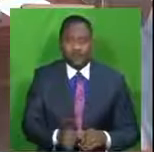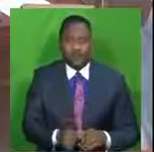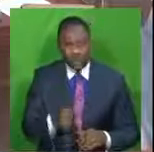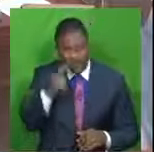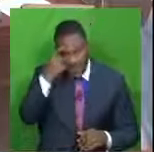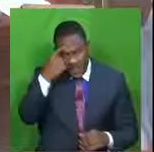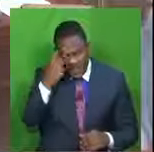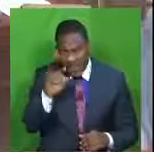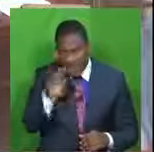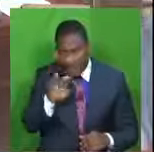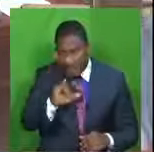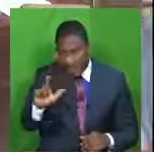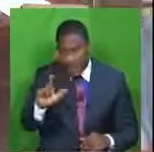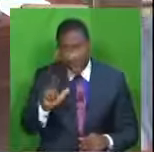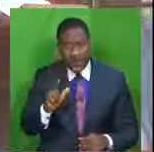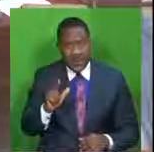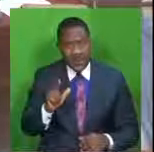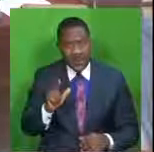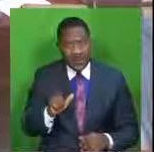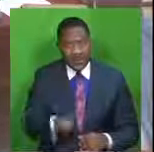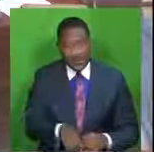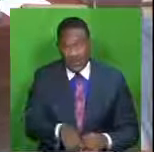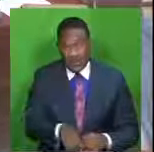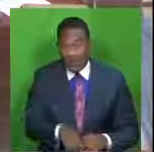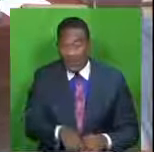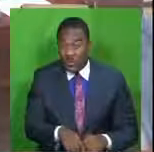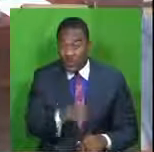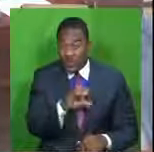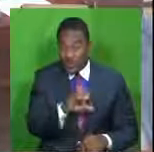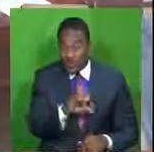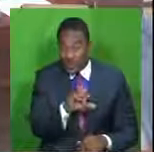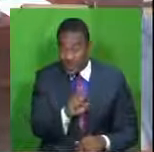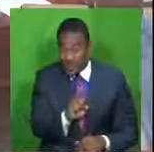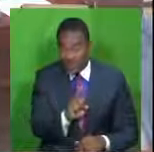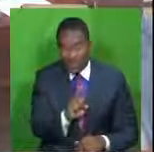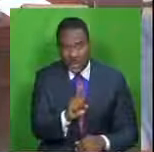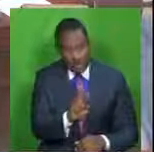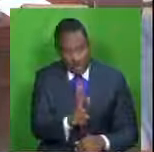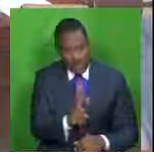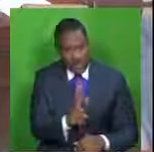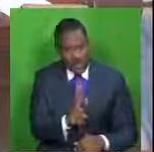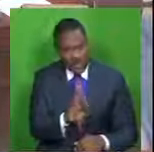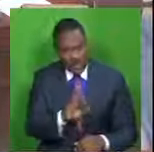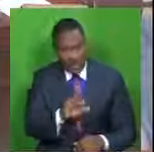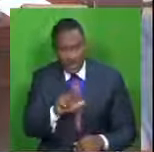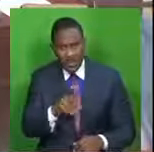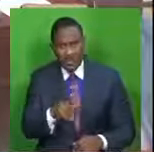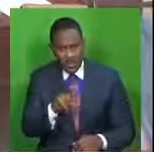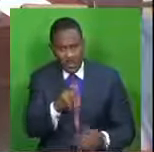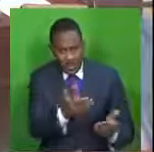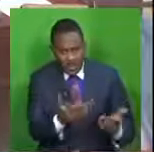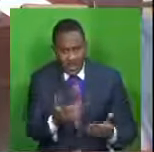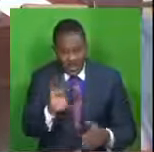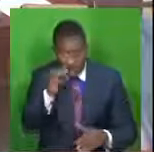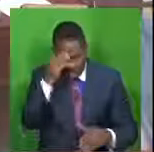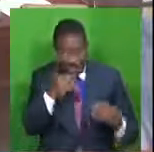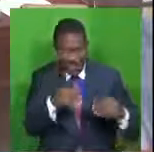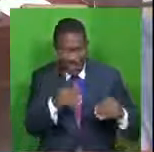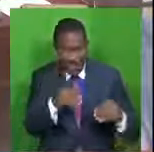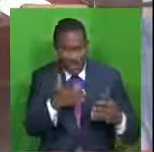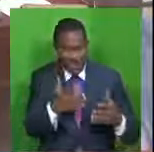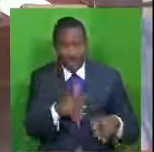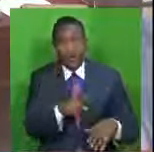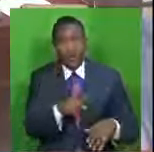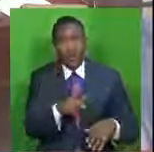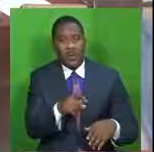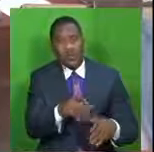direction, corporate social responsibility bill, must emanate from the Minister for Trade and Industry, working in tandem with the